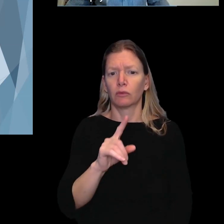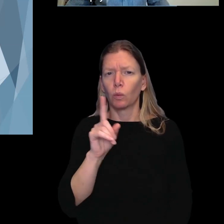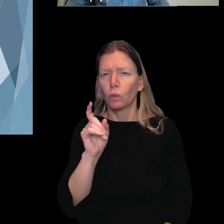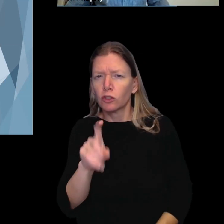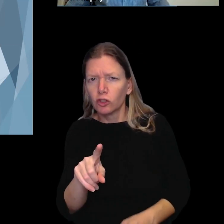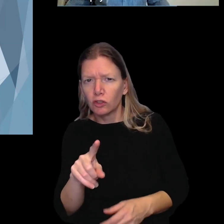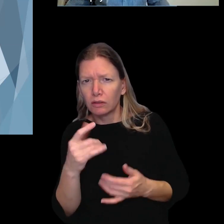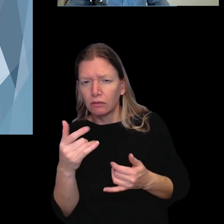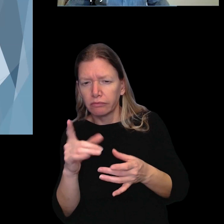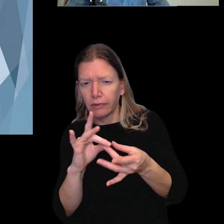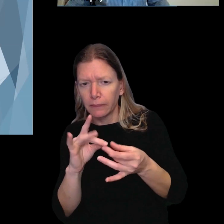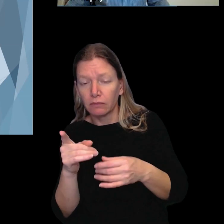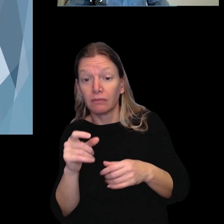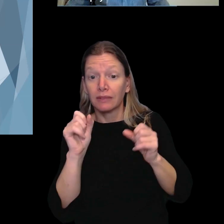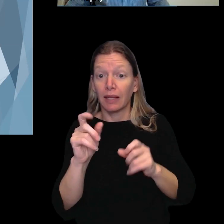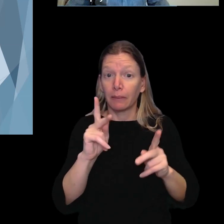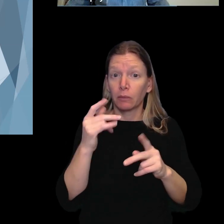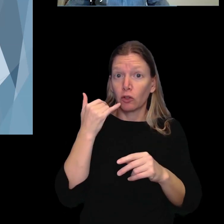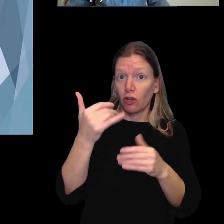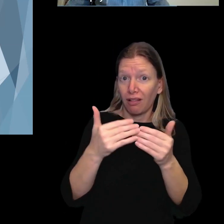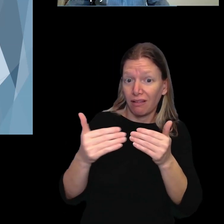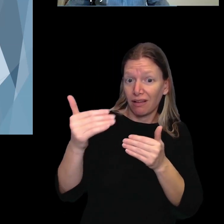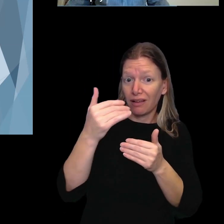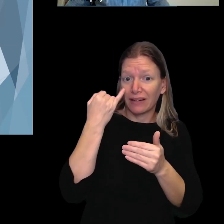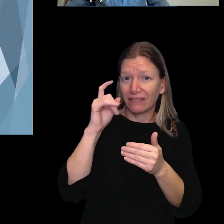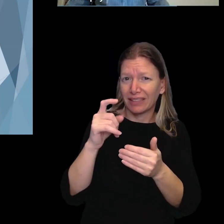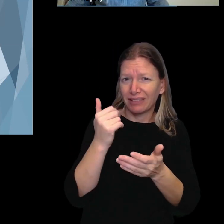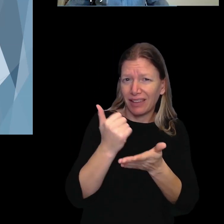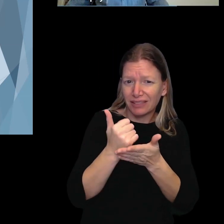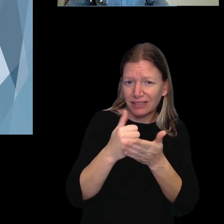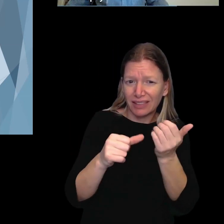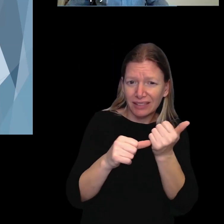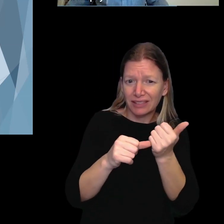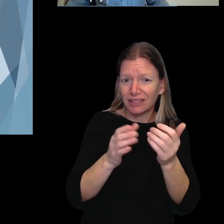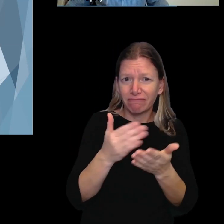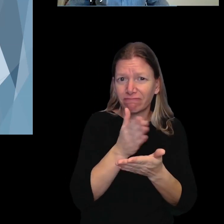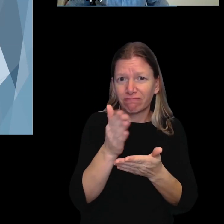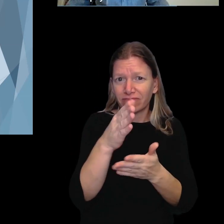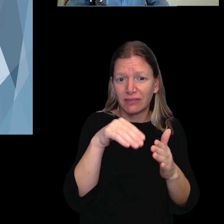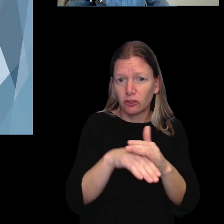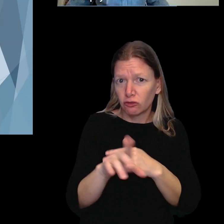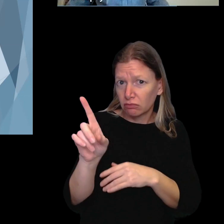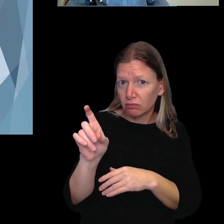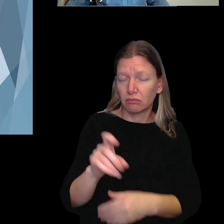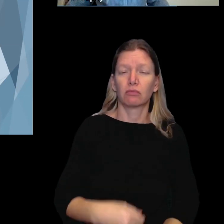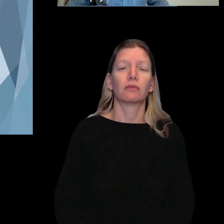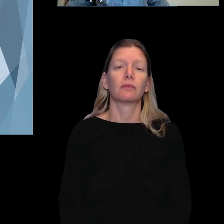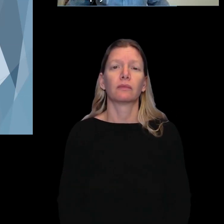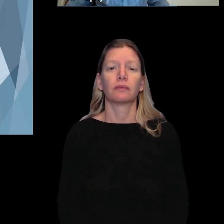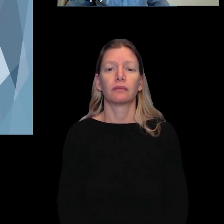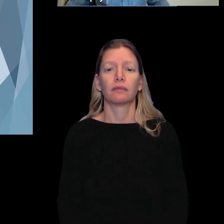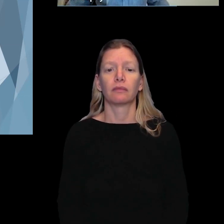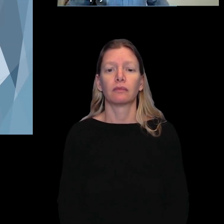There's a question: can people call ahead if they need assistance or help navigating these entrances?